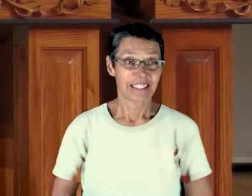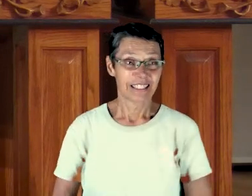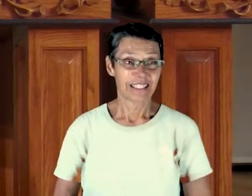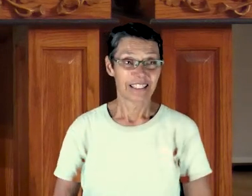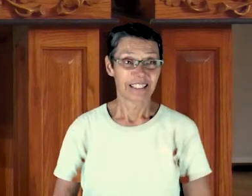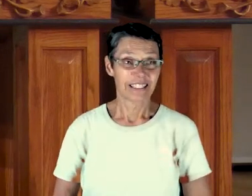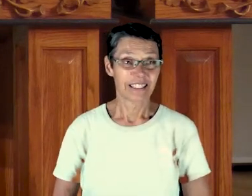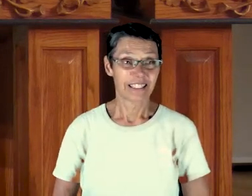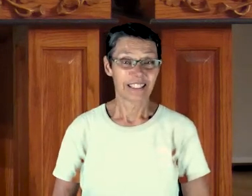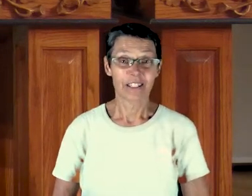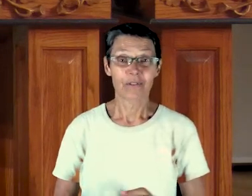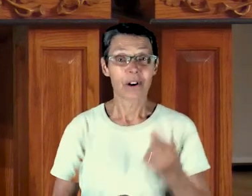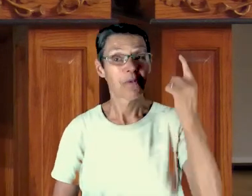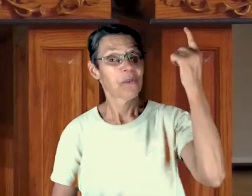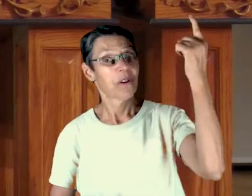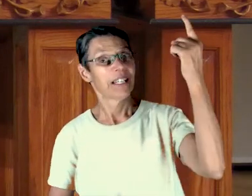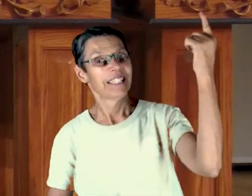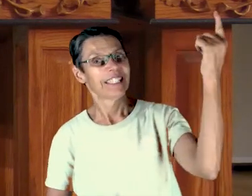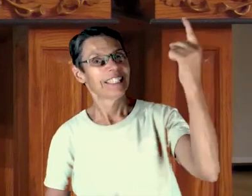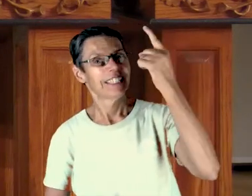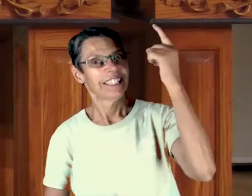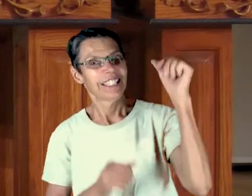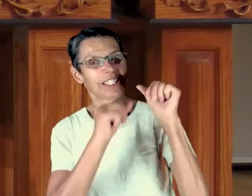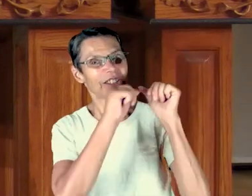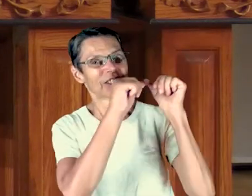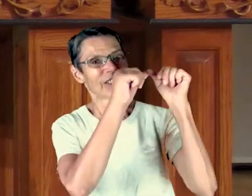from one eternal God,